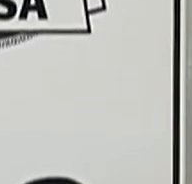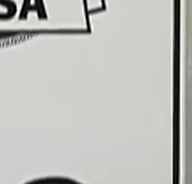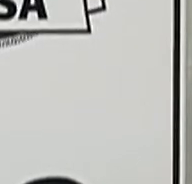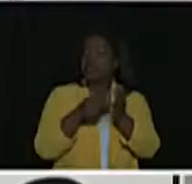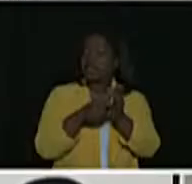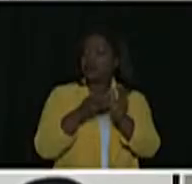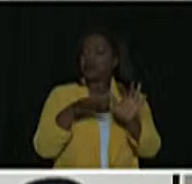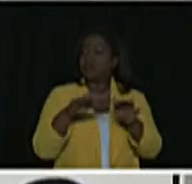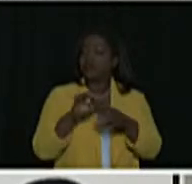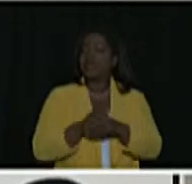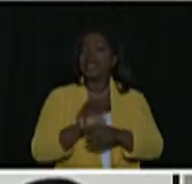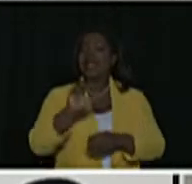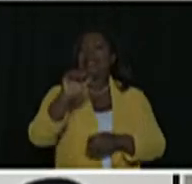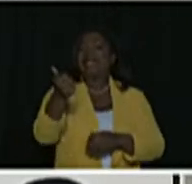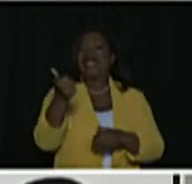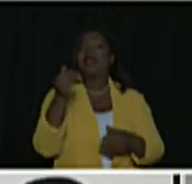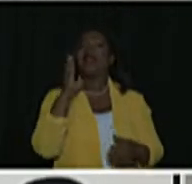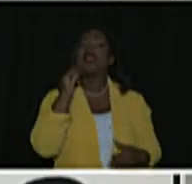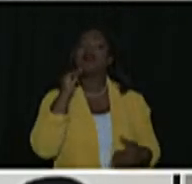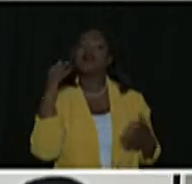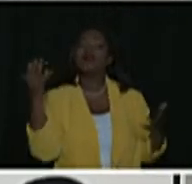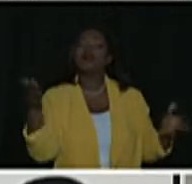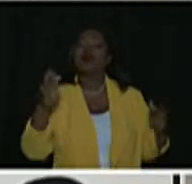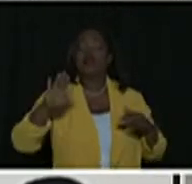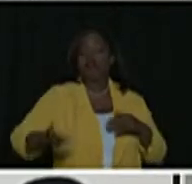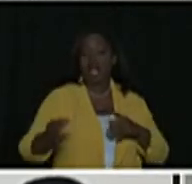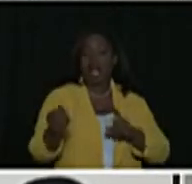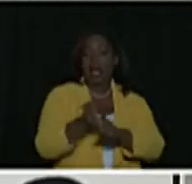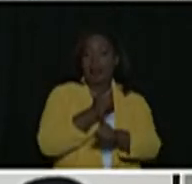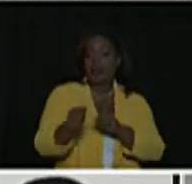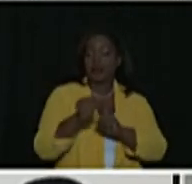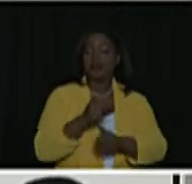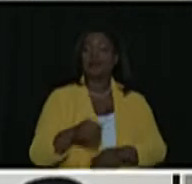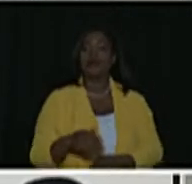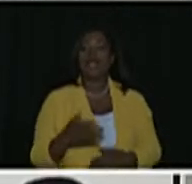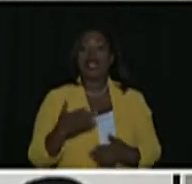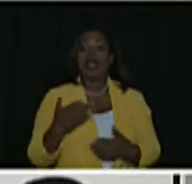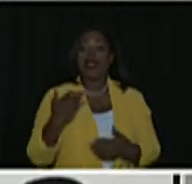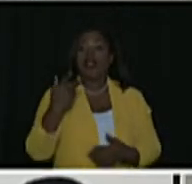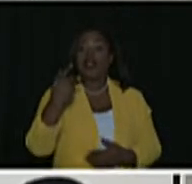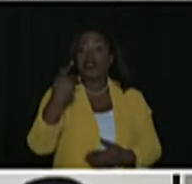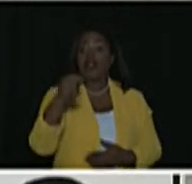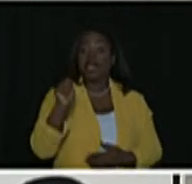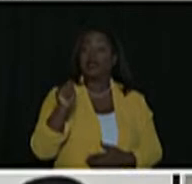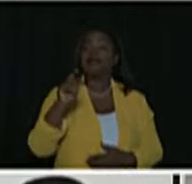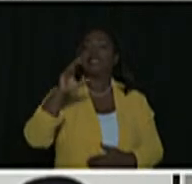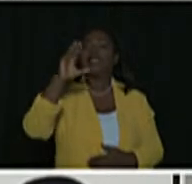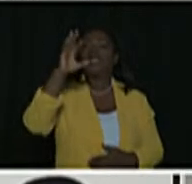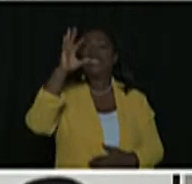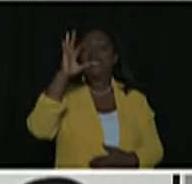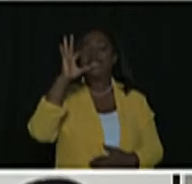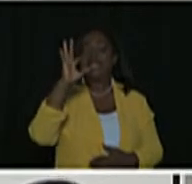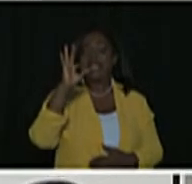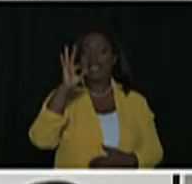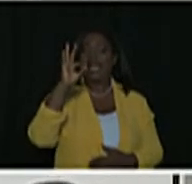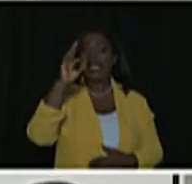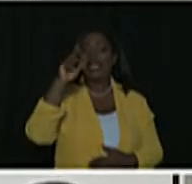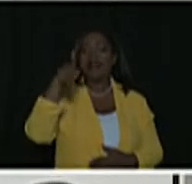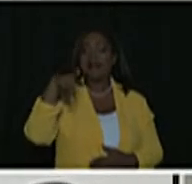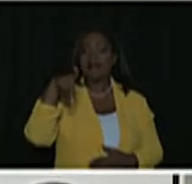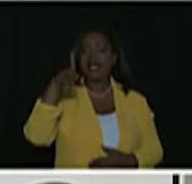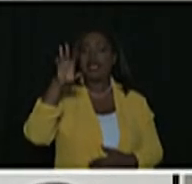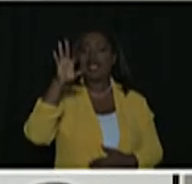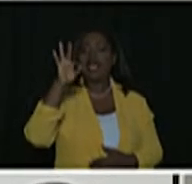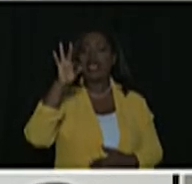abuse. The Child Protection and Family Services Agency, CPFSA, has embarked on a campaign,